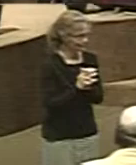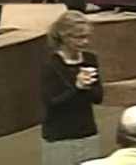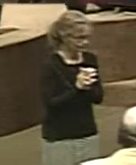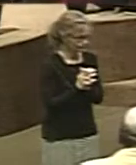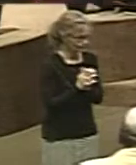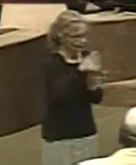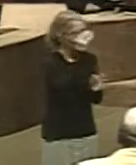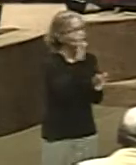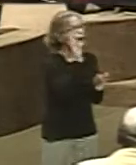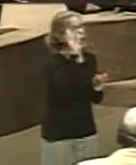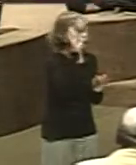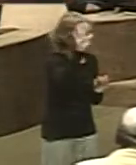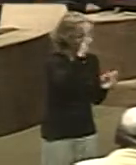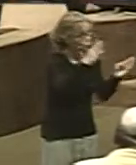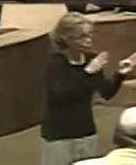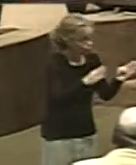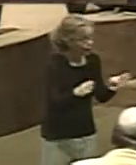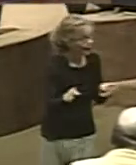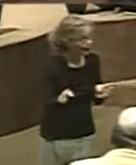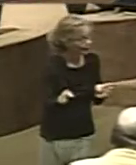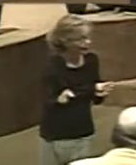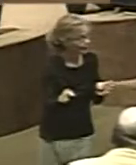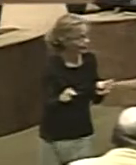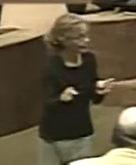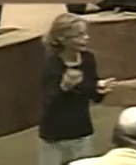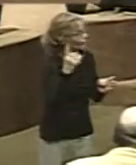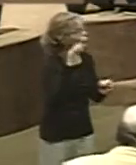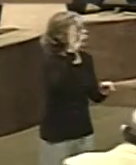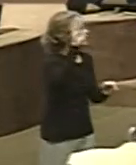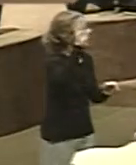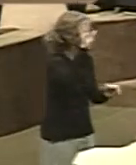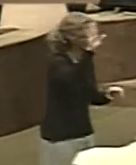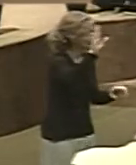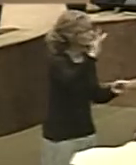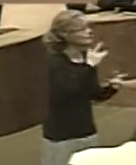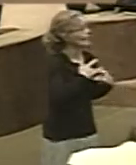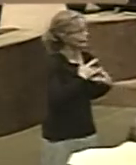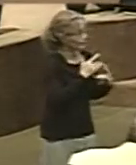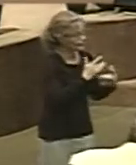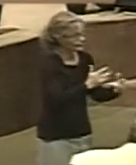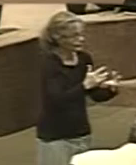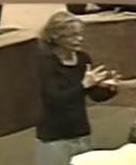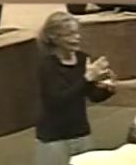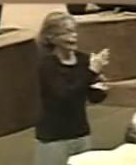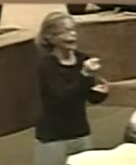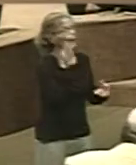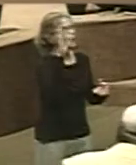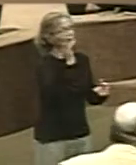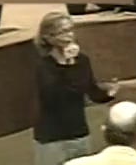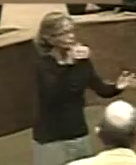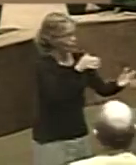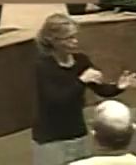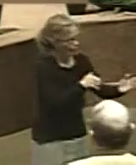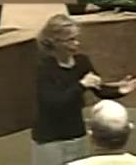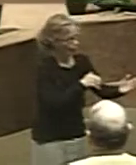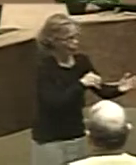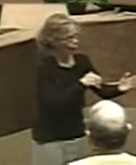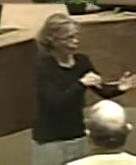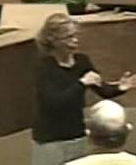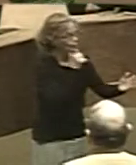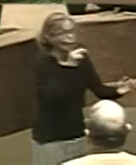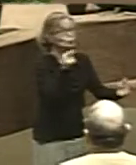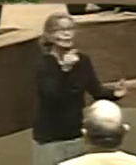It's God's will. Not just for his nature, but his power. not just his